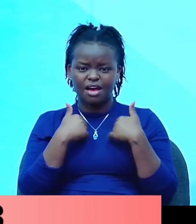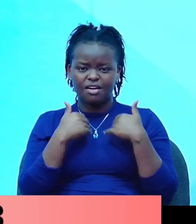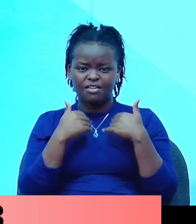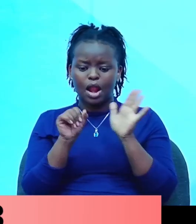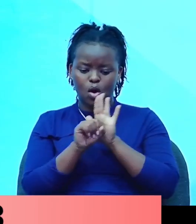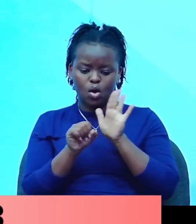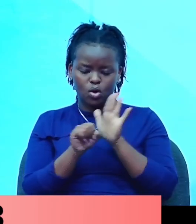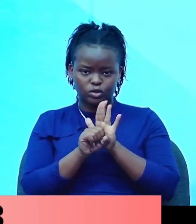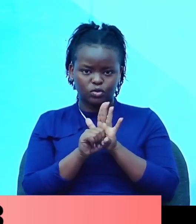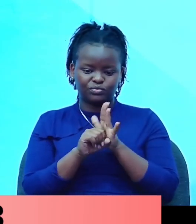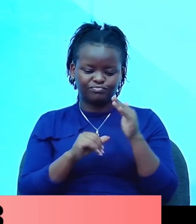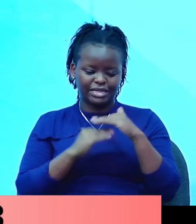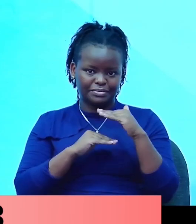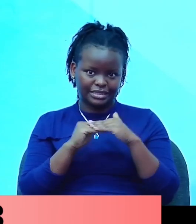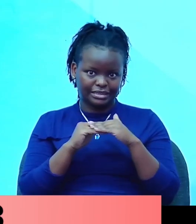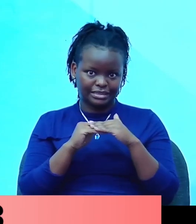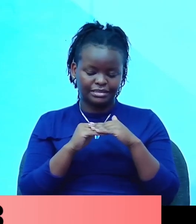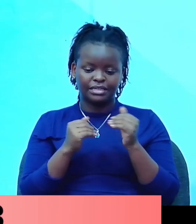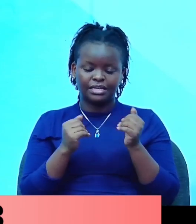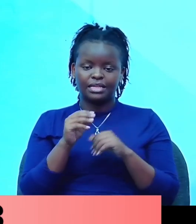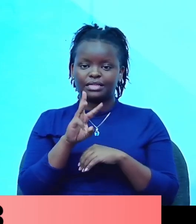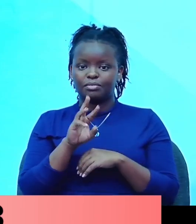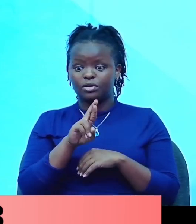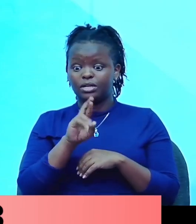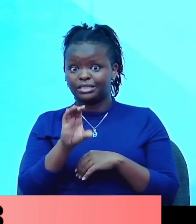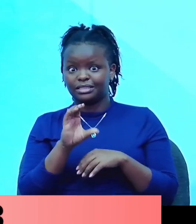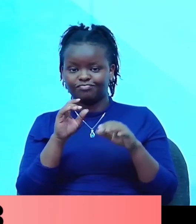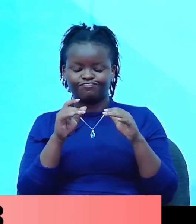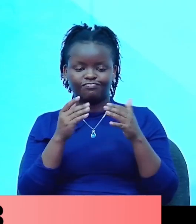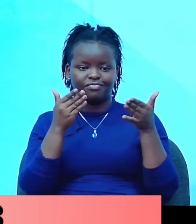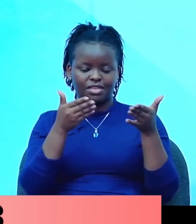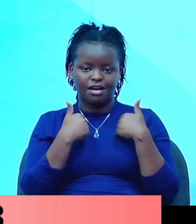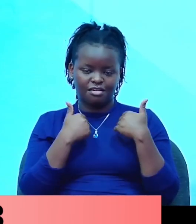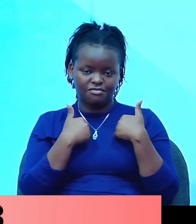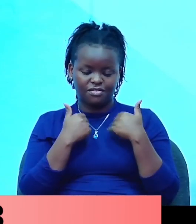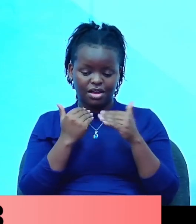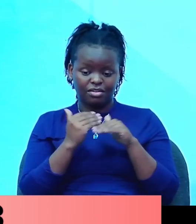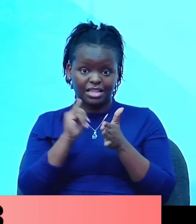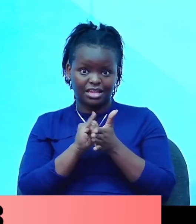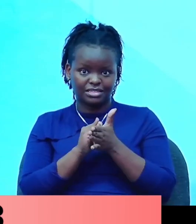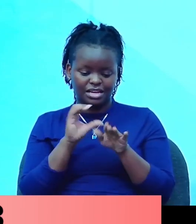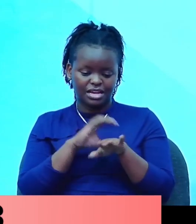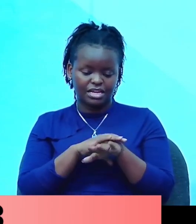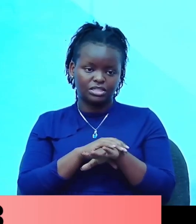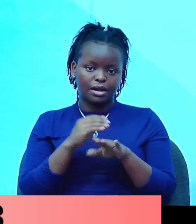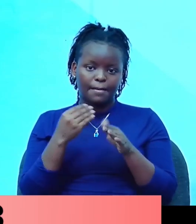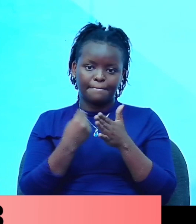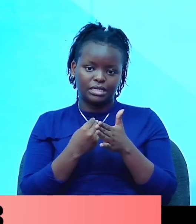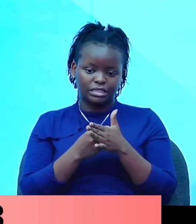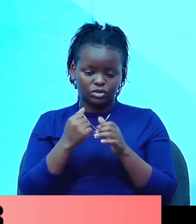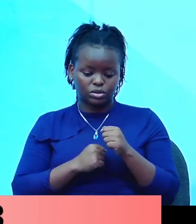Movement, but the rally was coming. It was a candidate event, and after that we've actually put in quite a bit of money to support